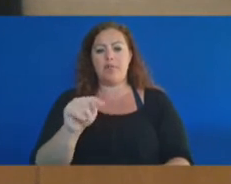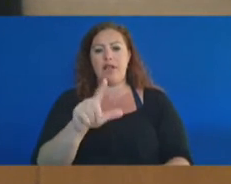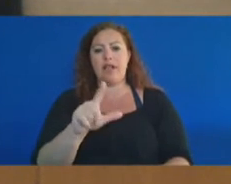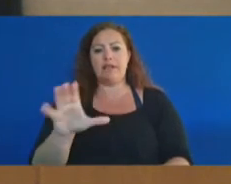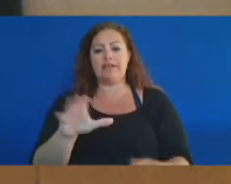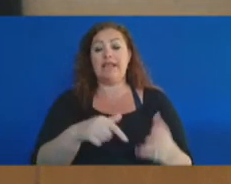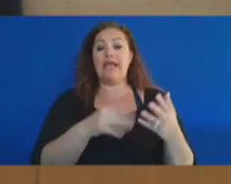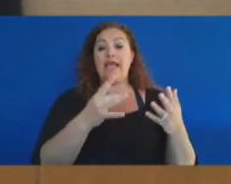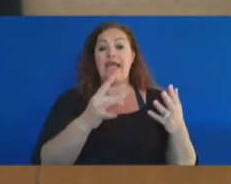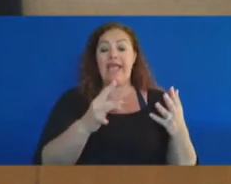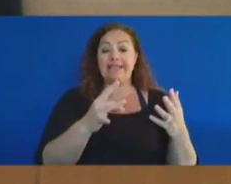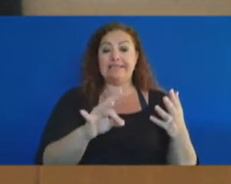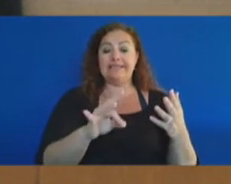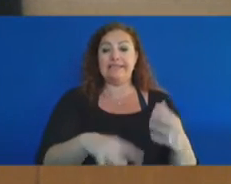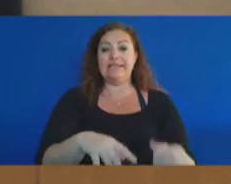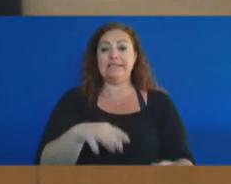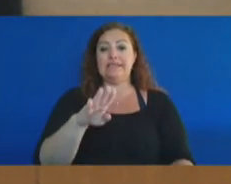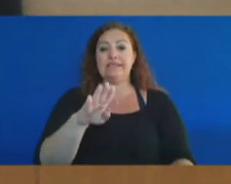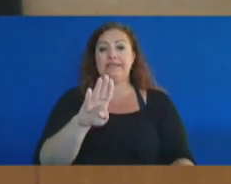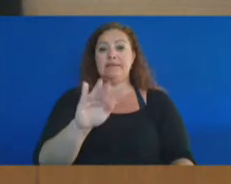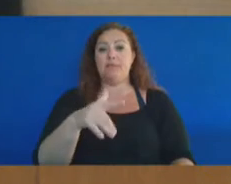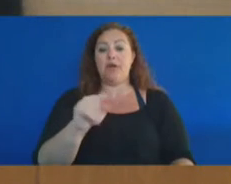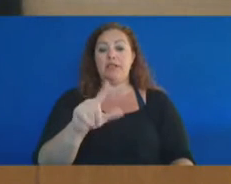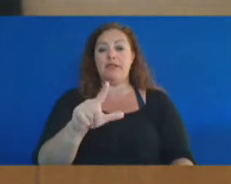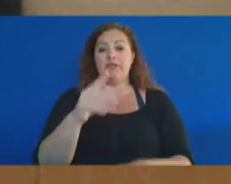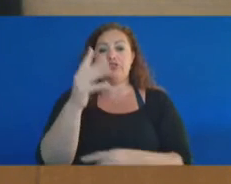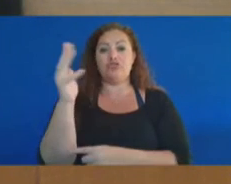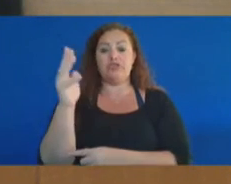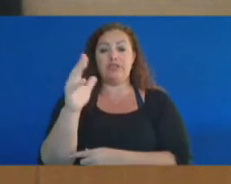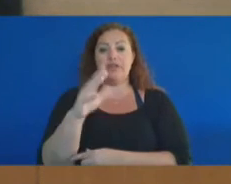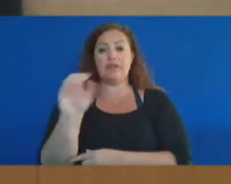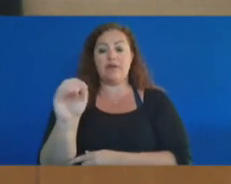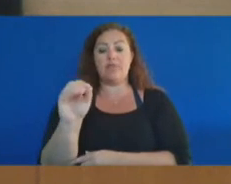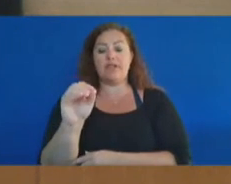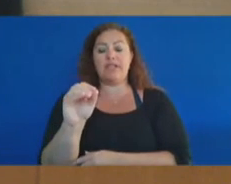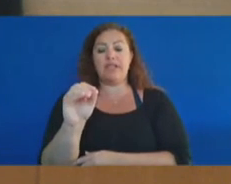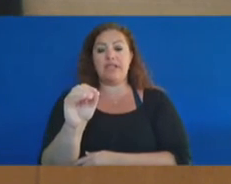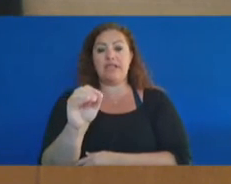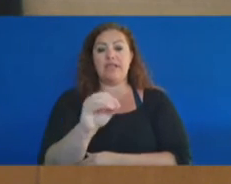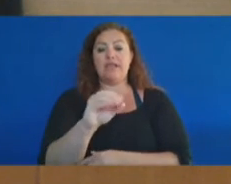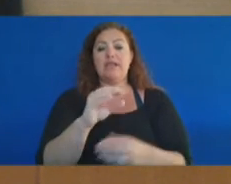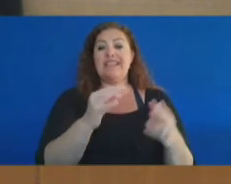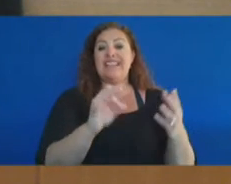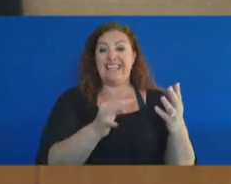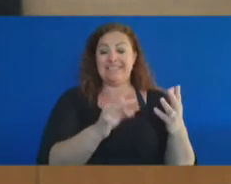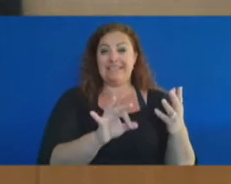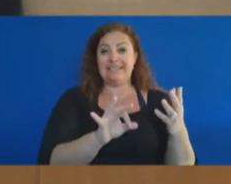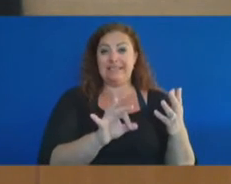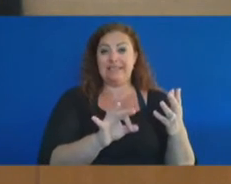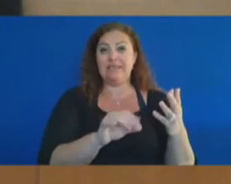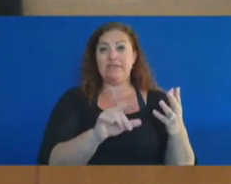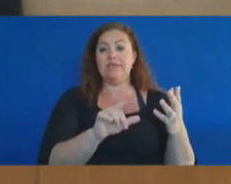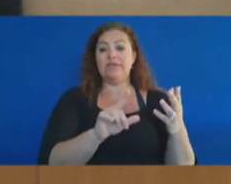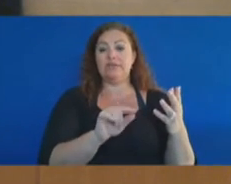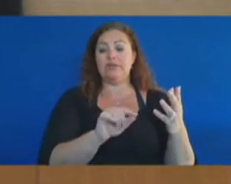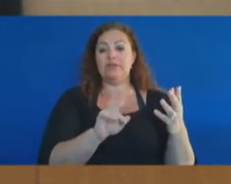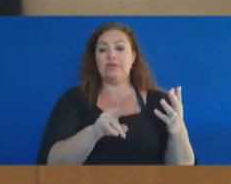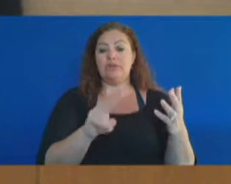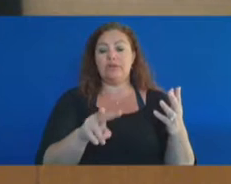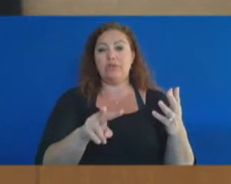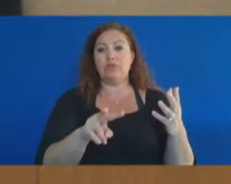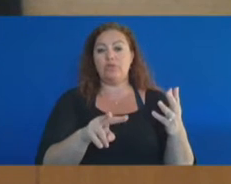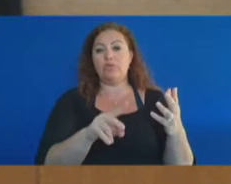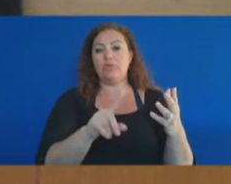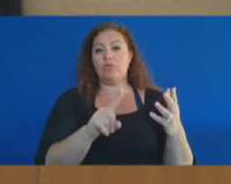the fa Bartlet tree expert company that's 2022 140 item 19 uh 2022 198 by Nest home